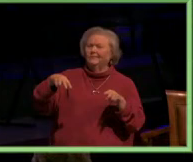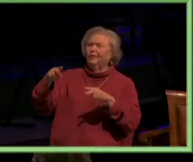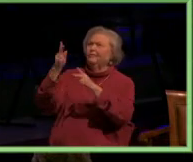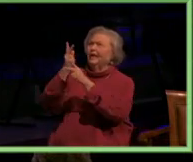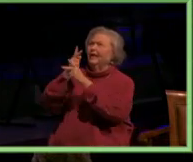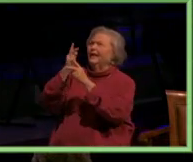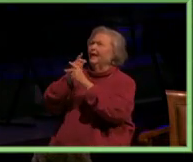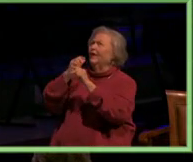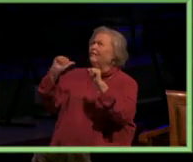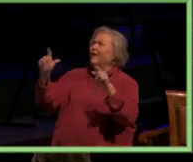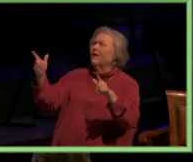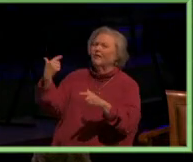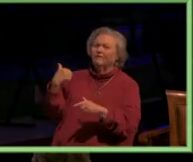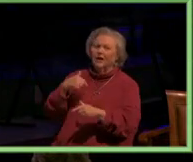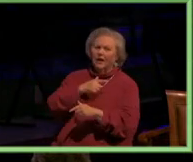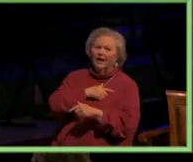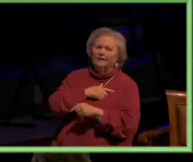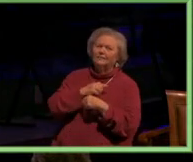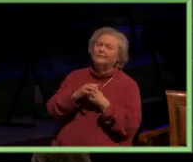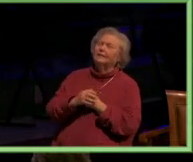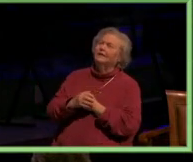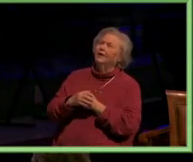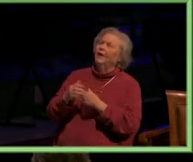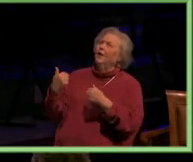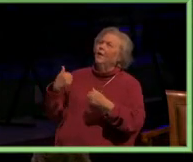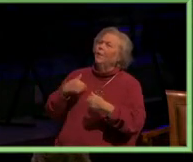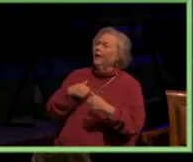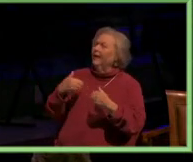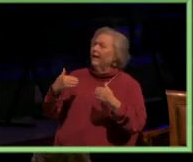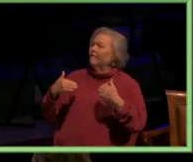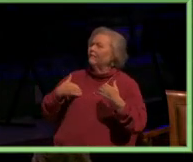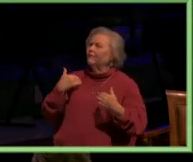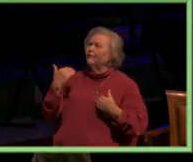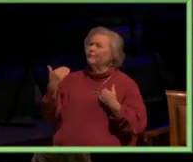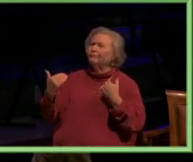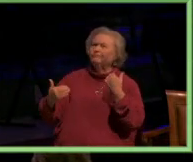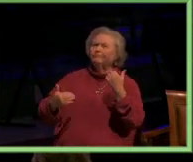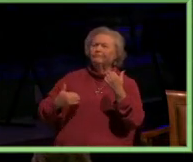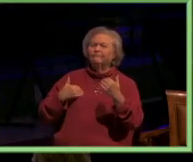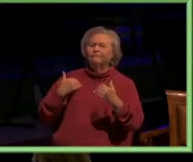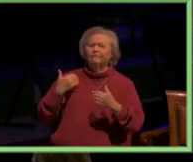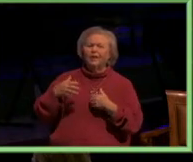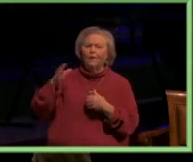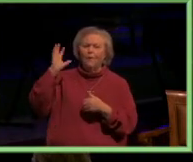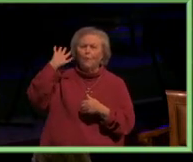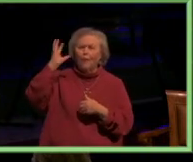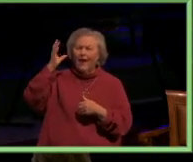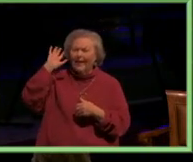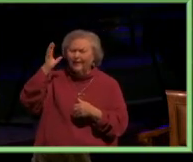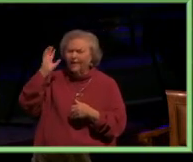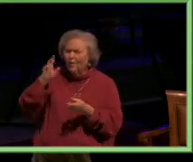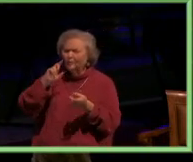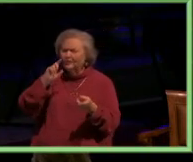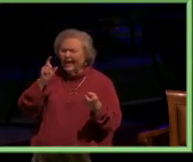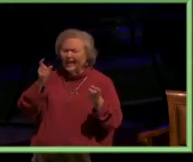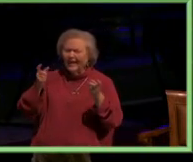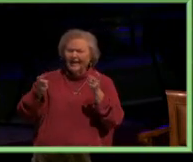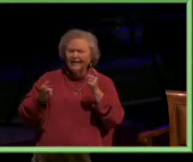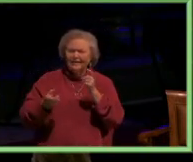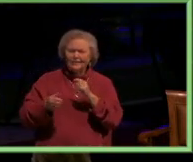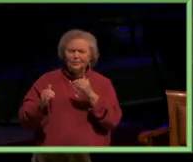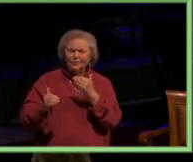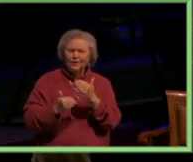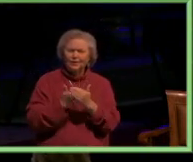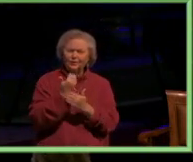And Father, we know that this season there's great joy. Our radio station changes to a whole different songbook. We